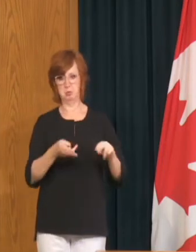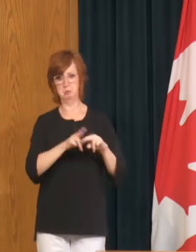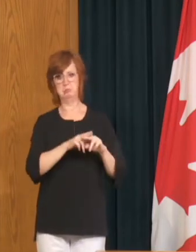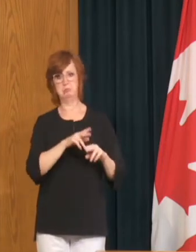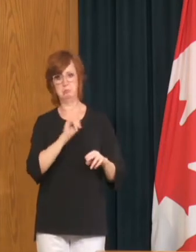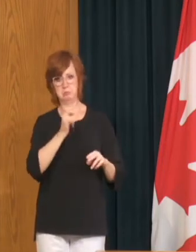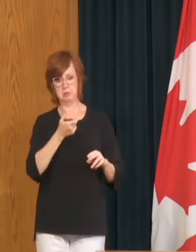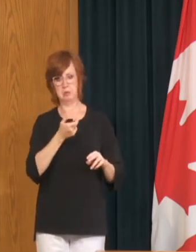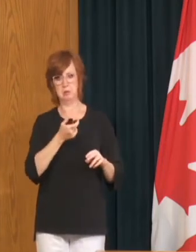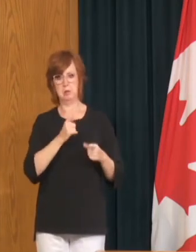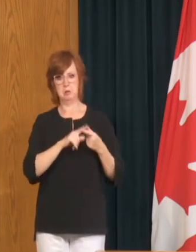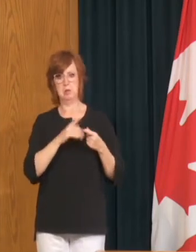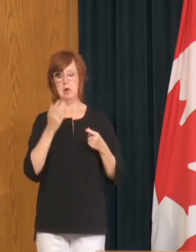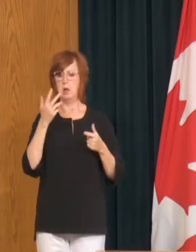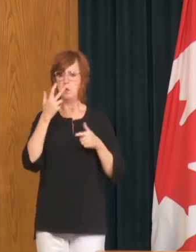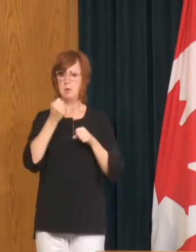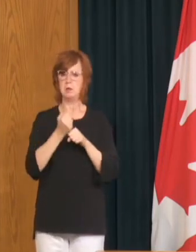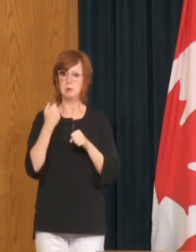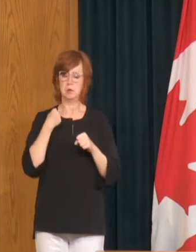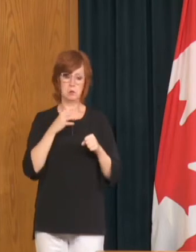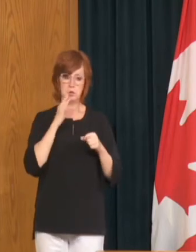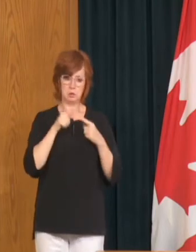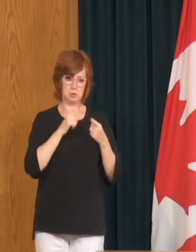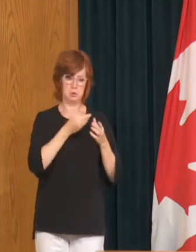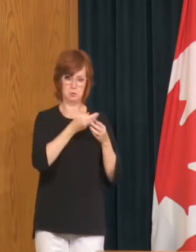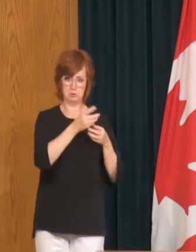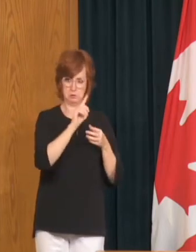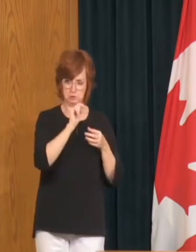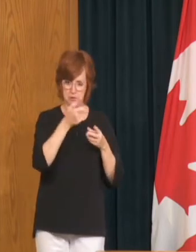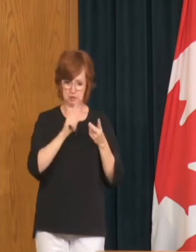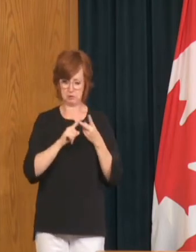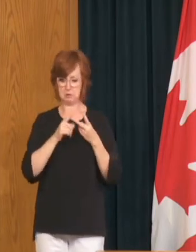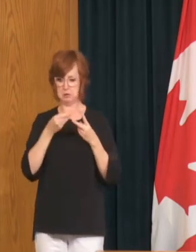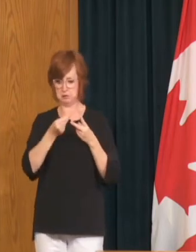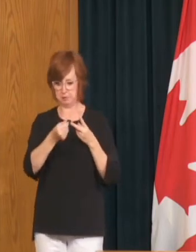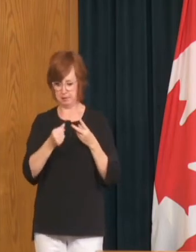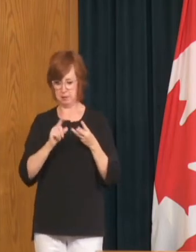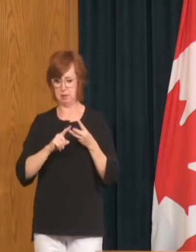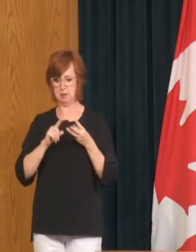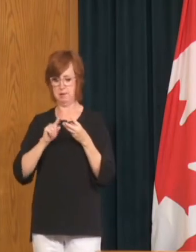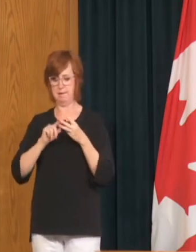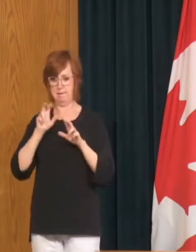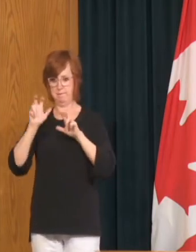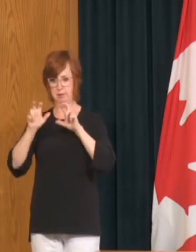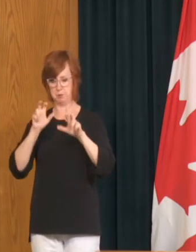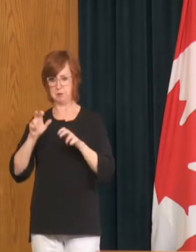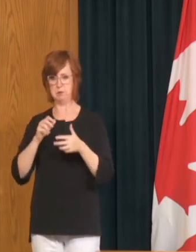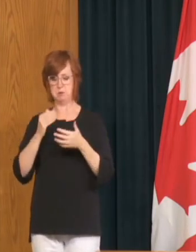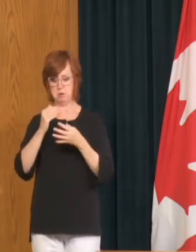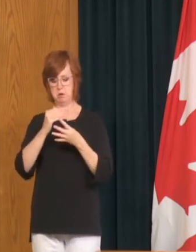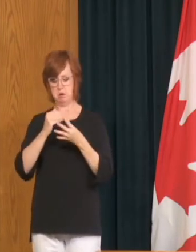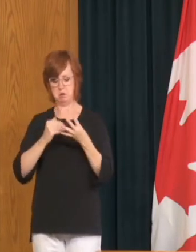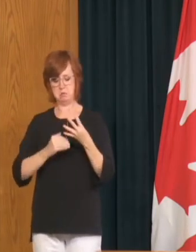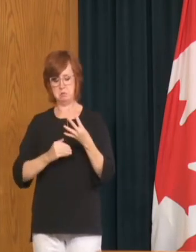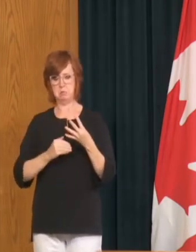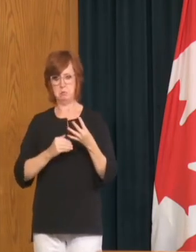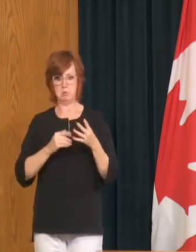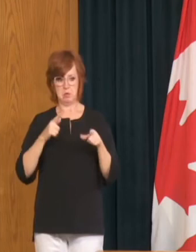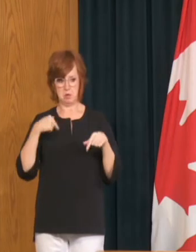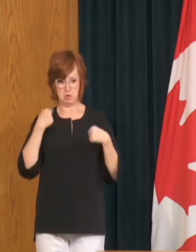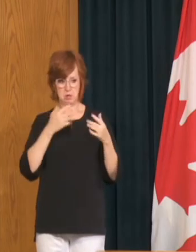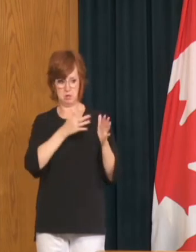different areas of not only taxation but spending and investment in the budget. We feel that we corrected the